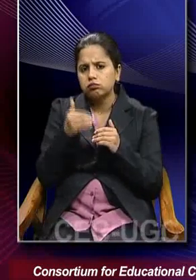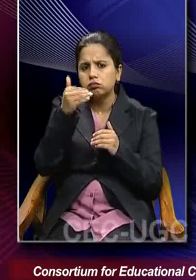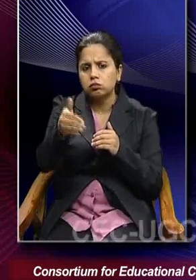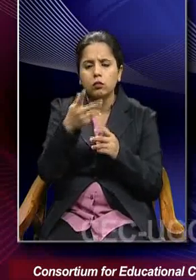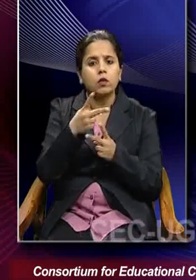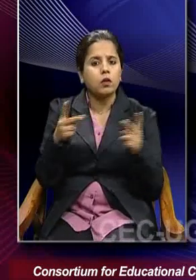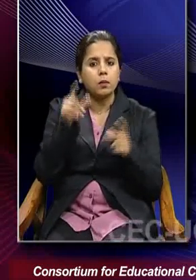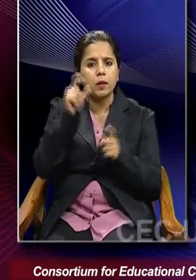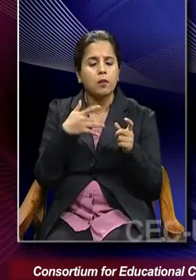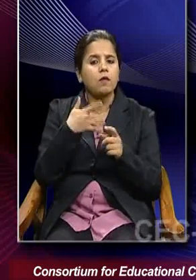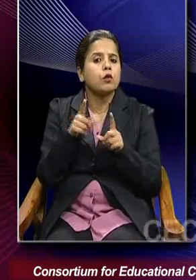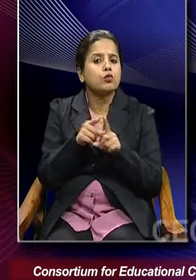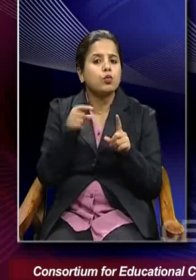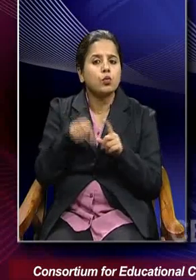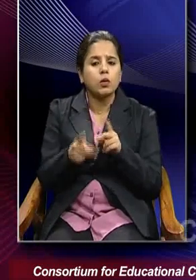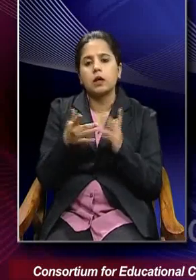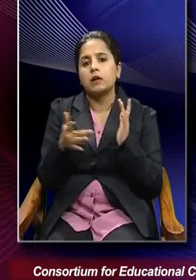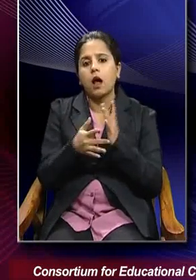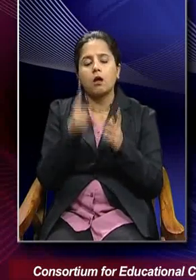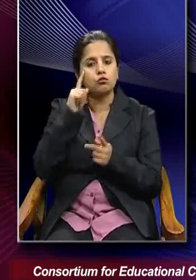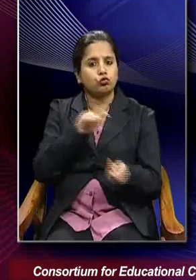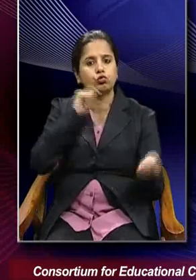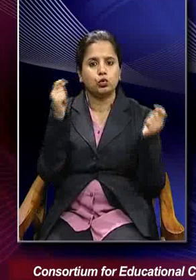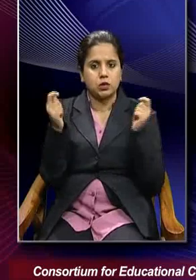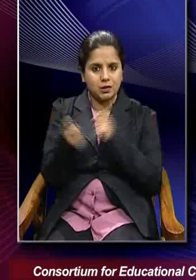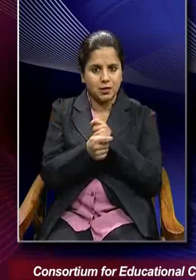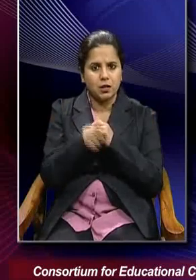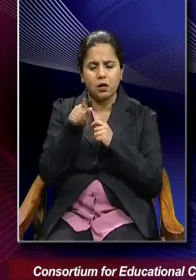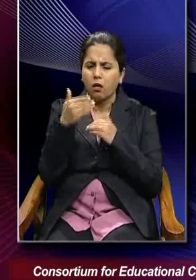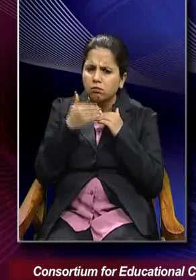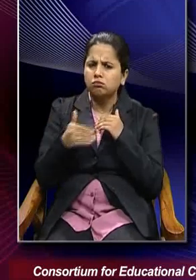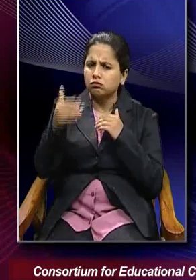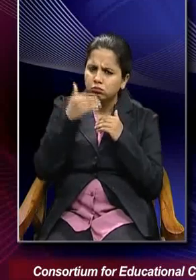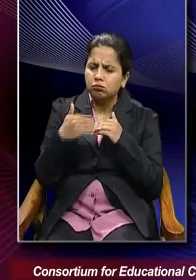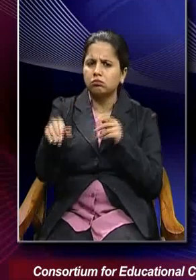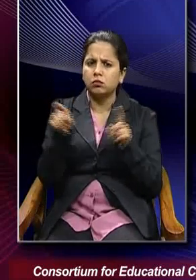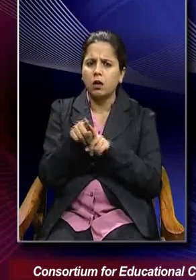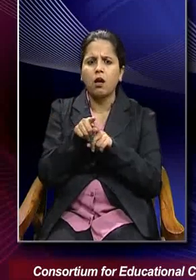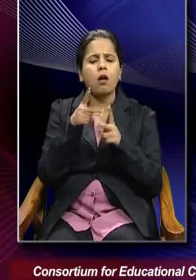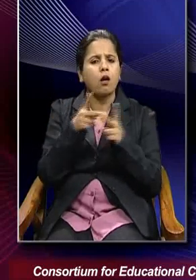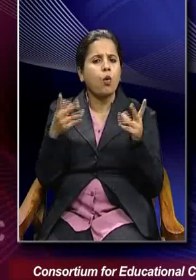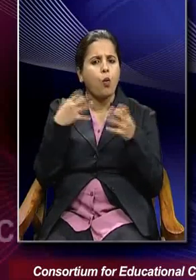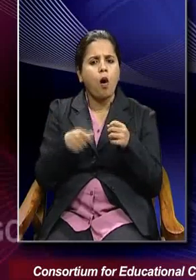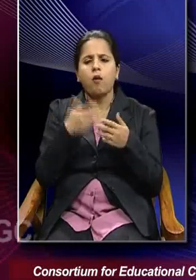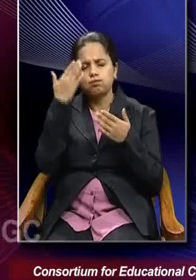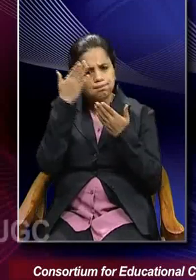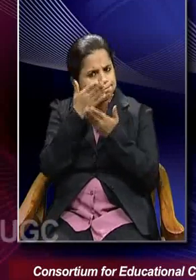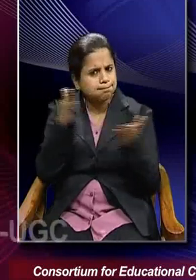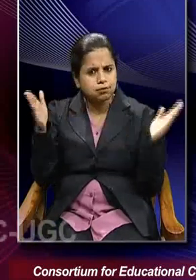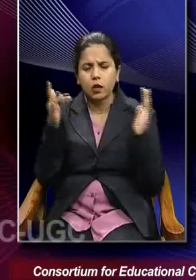acceleration of digital transformation, that is, continuing leveraging